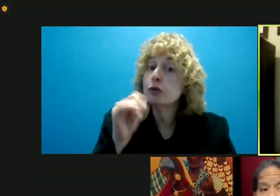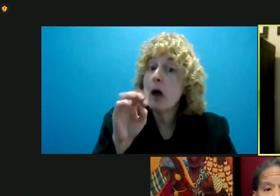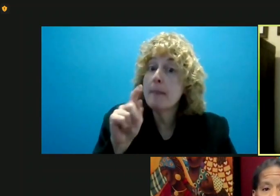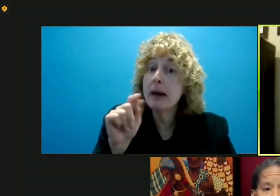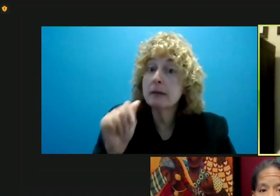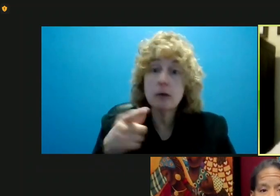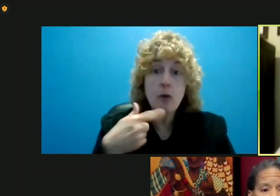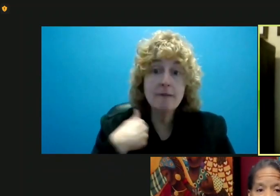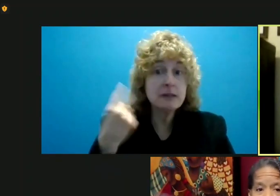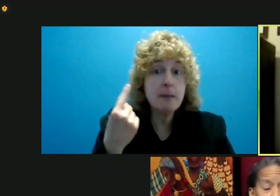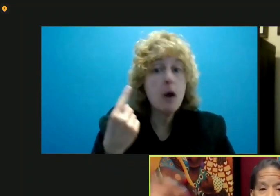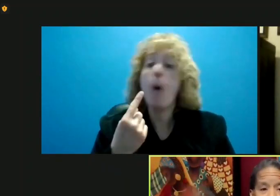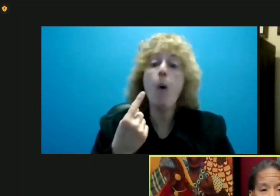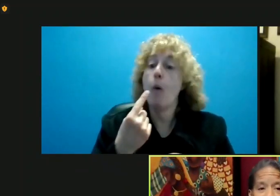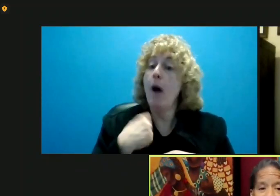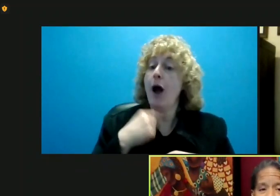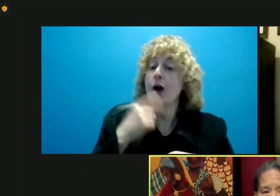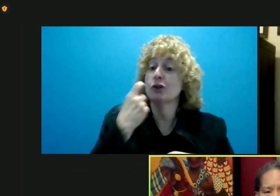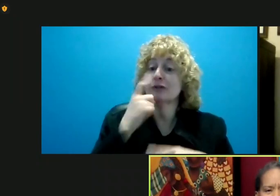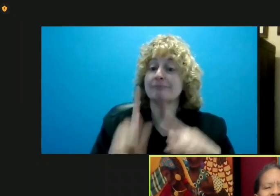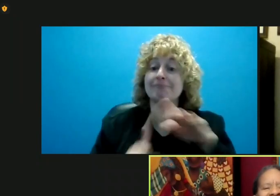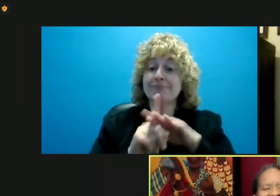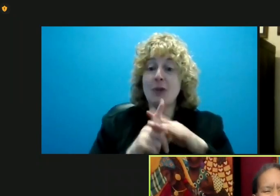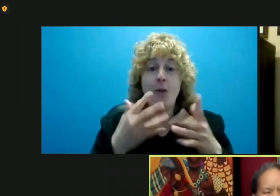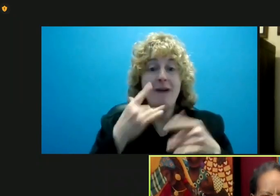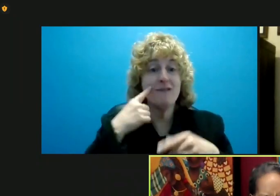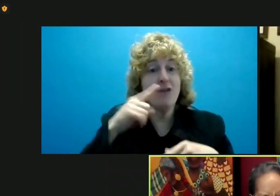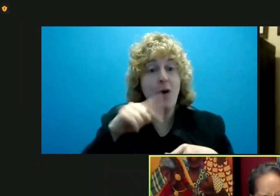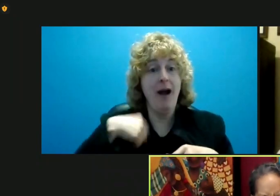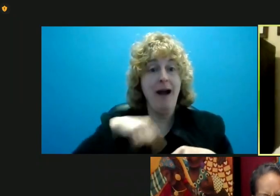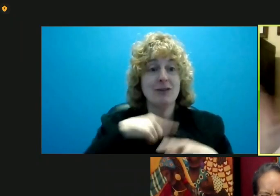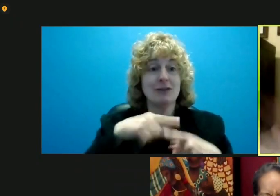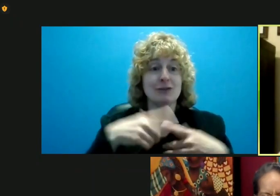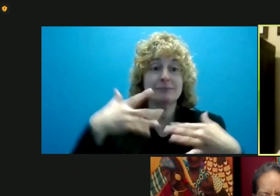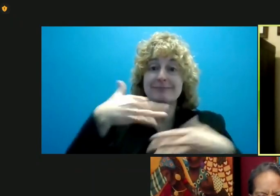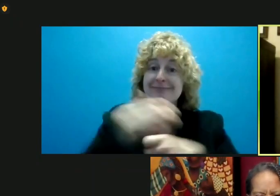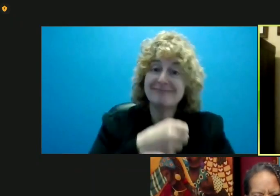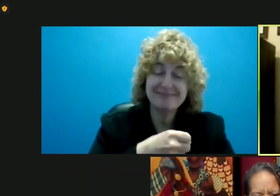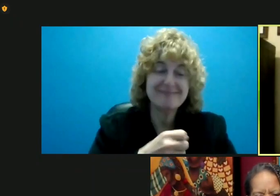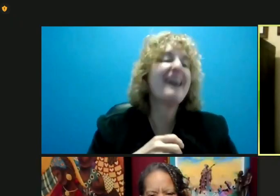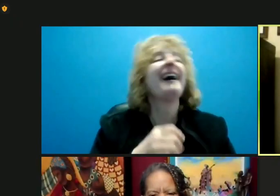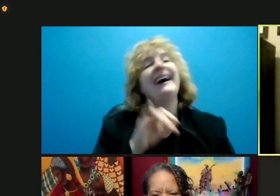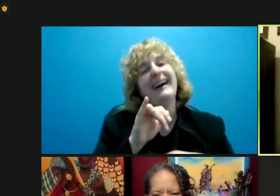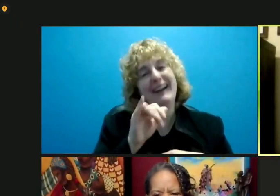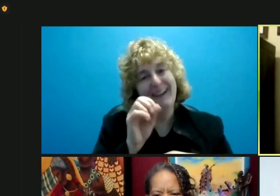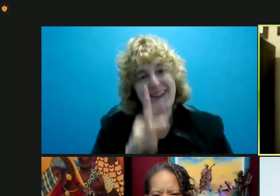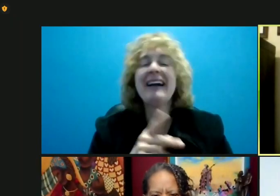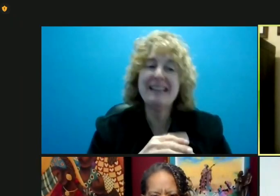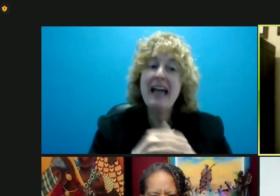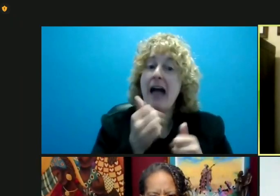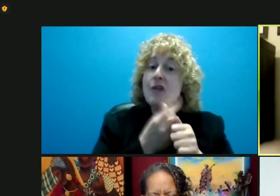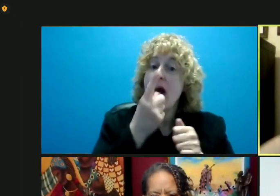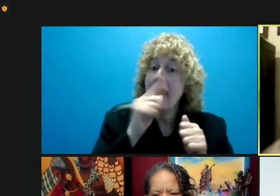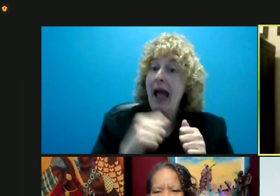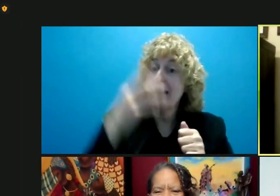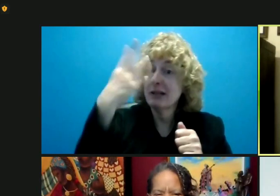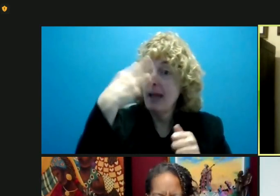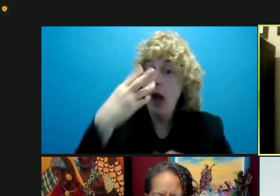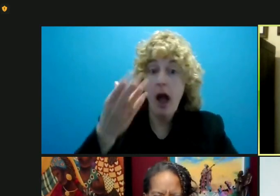I just came on because I'm ready for us to wrap up. All right. So if everybody can turn their cameras on